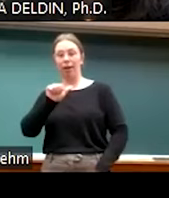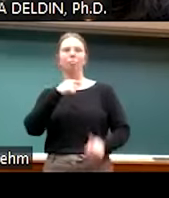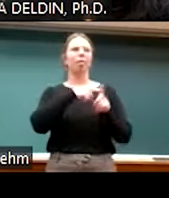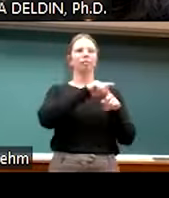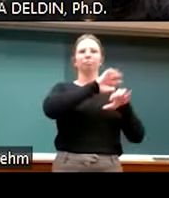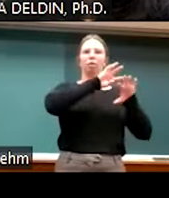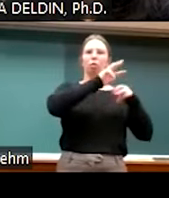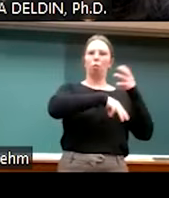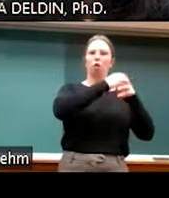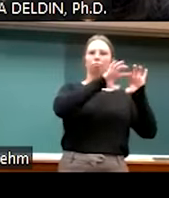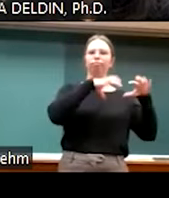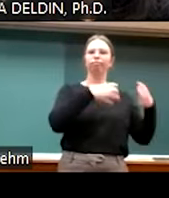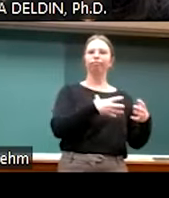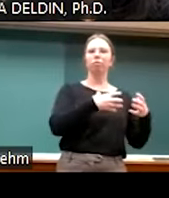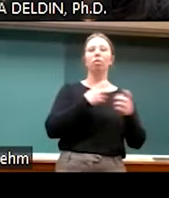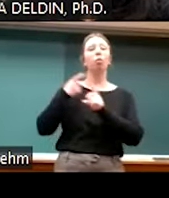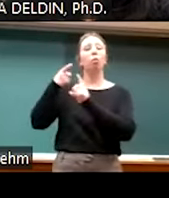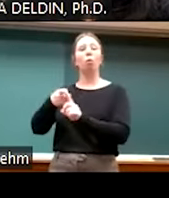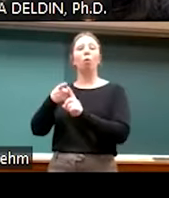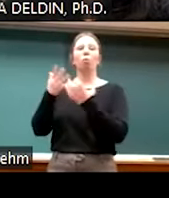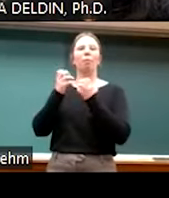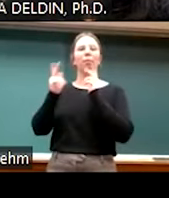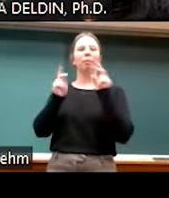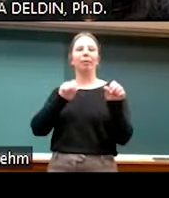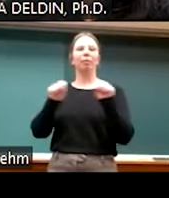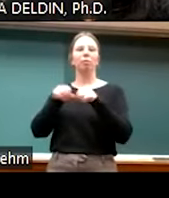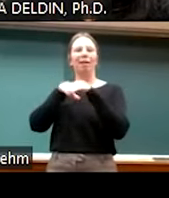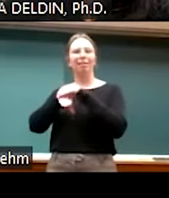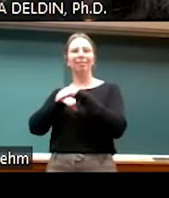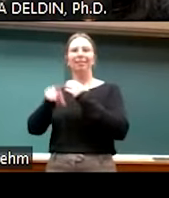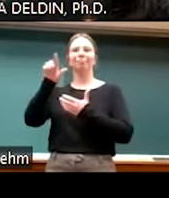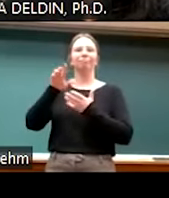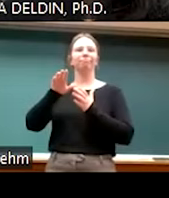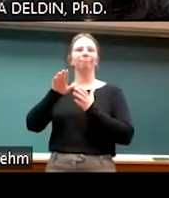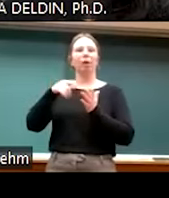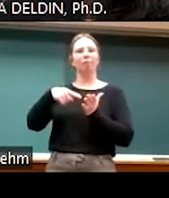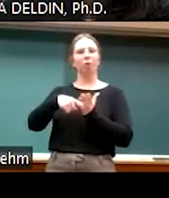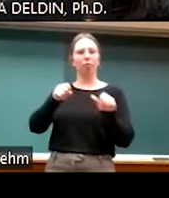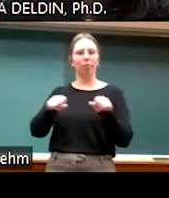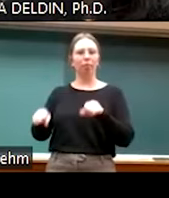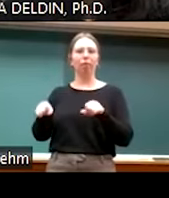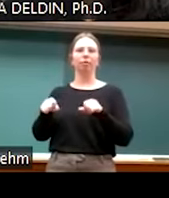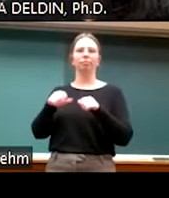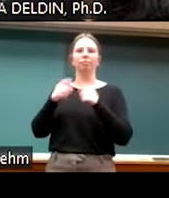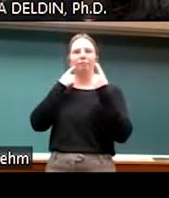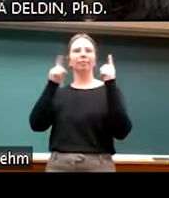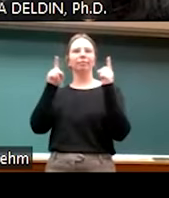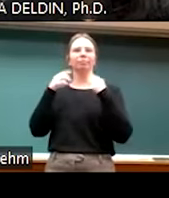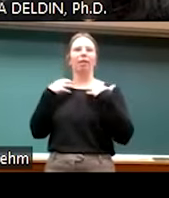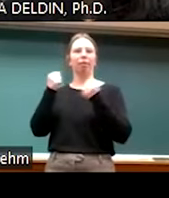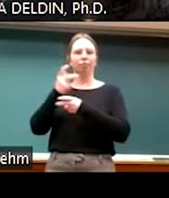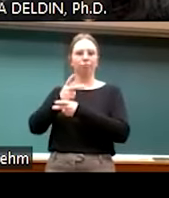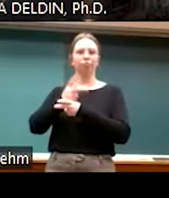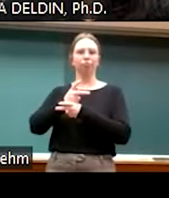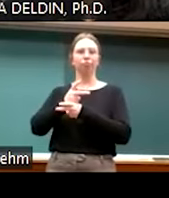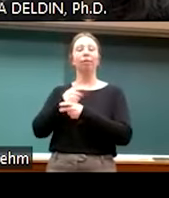help people get access to low-cost, effective, evidence-based mental health care. I've seen her speak about this before, and I